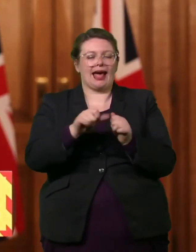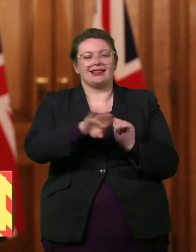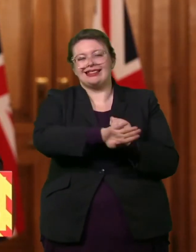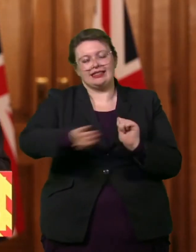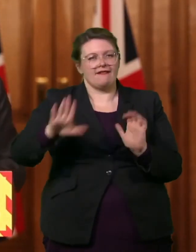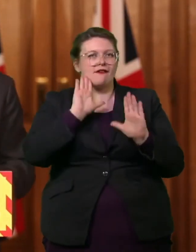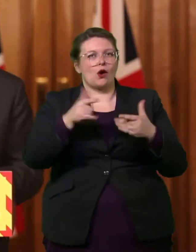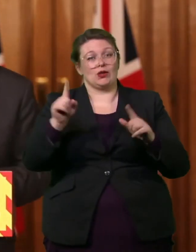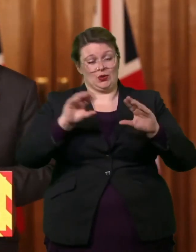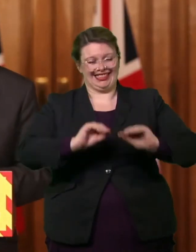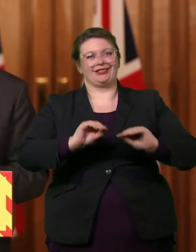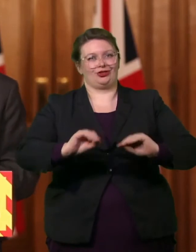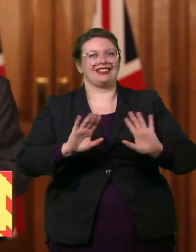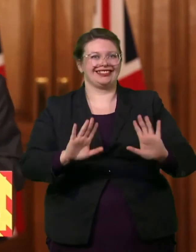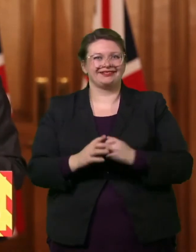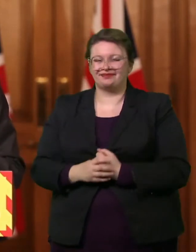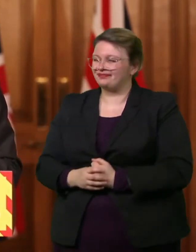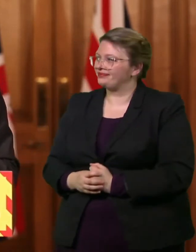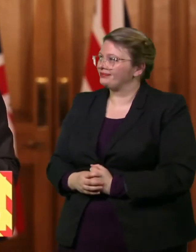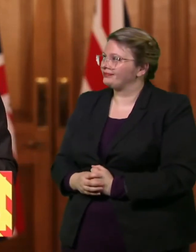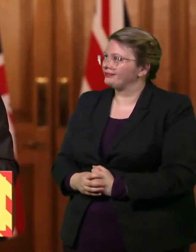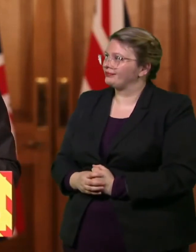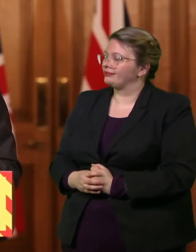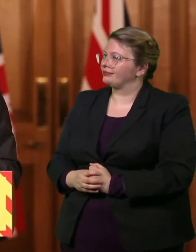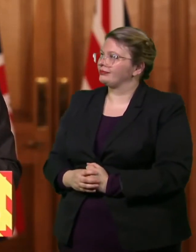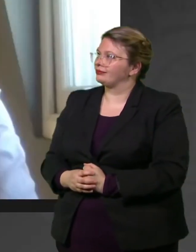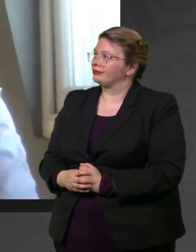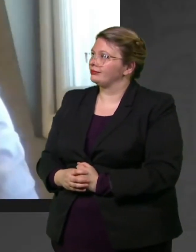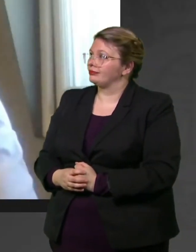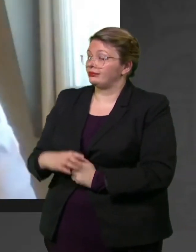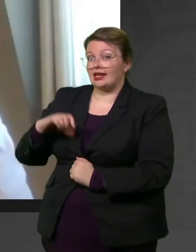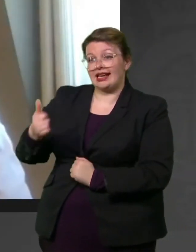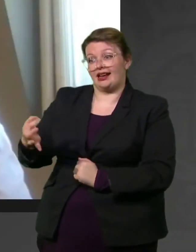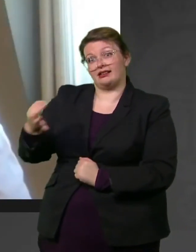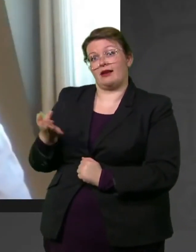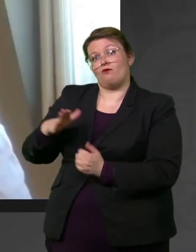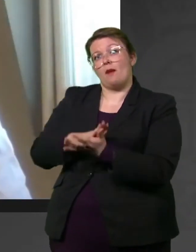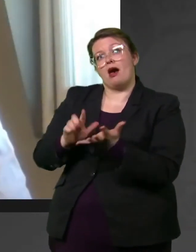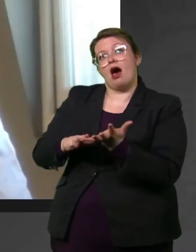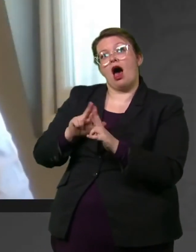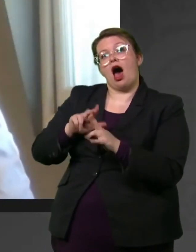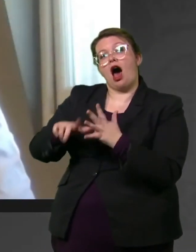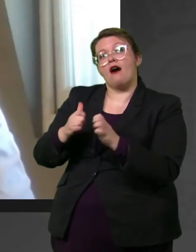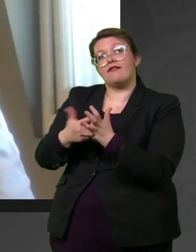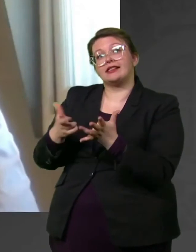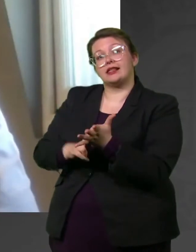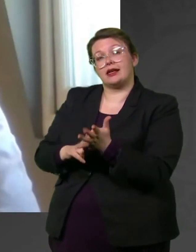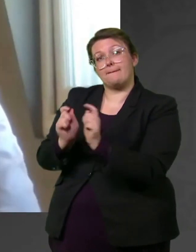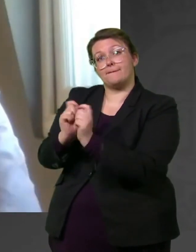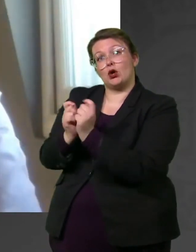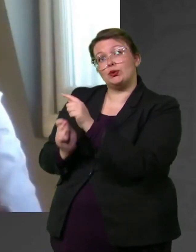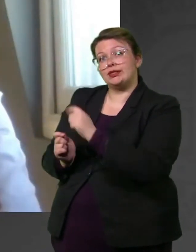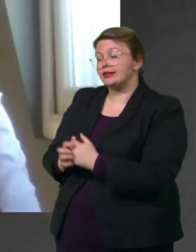The next question is from Ned Simons at the Huffington Post. Thank you, Health Secretary. Official figures show there are